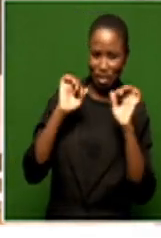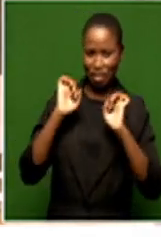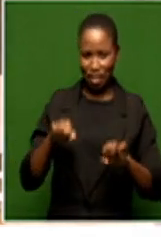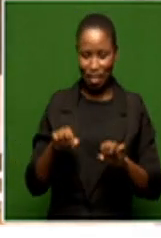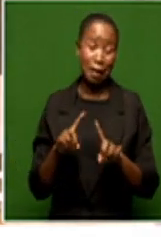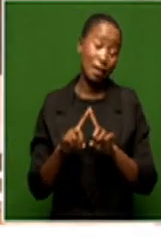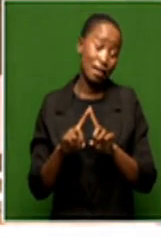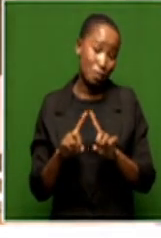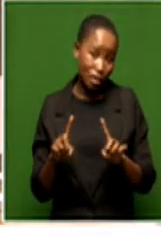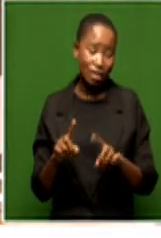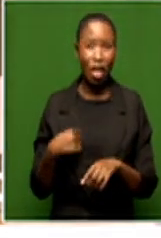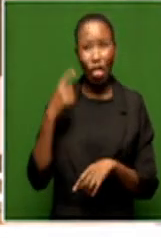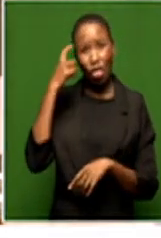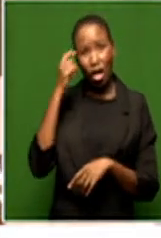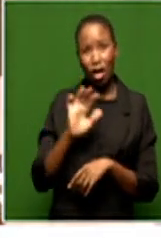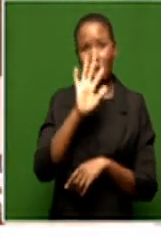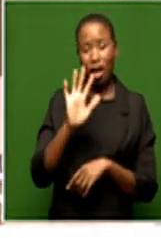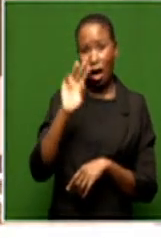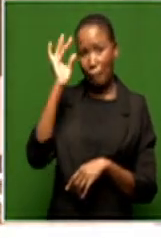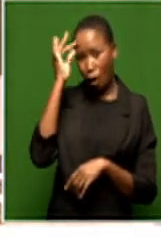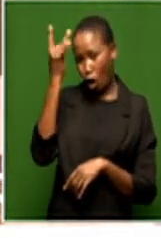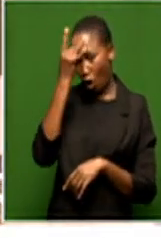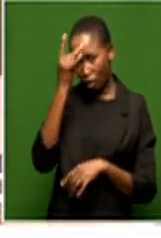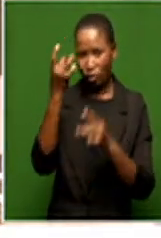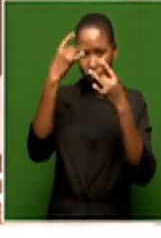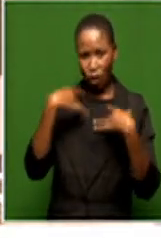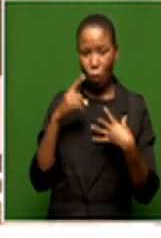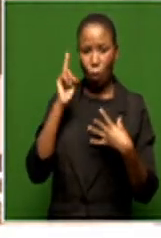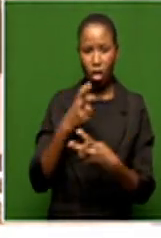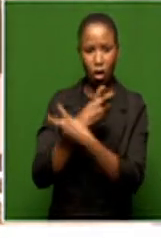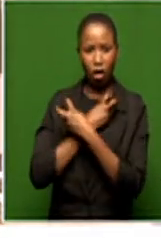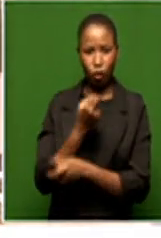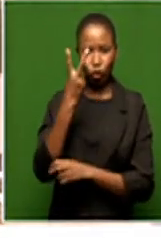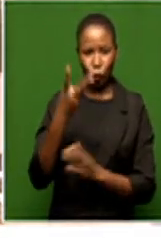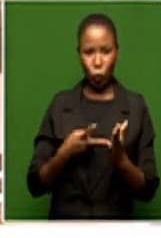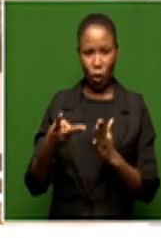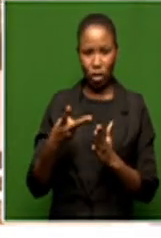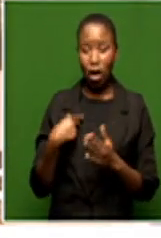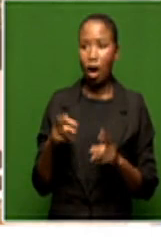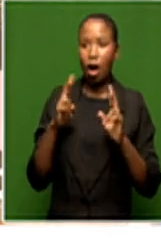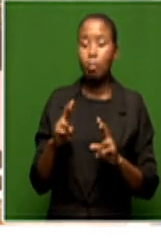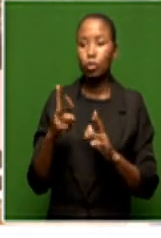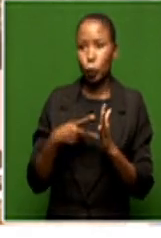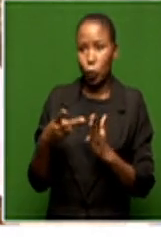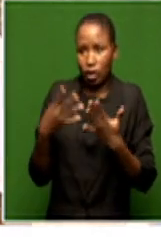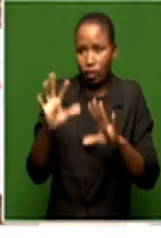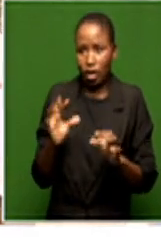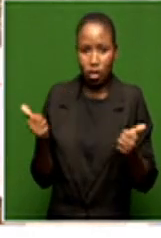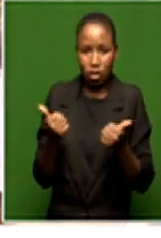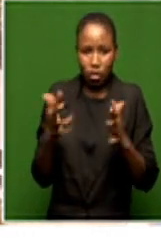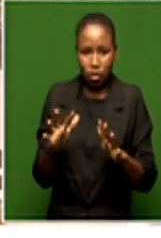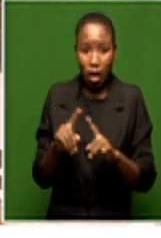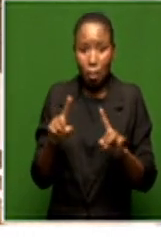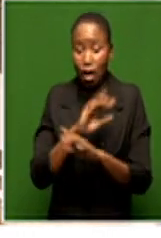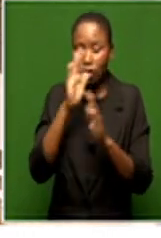think around March we were told that we're going to be off for 2 weeks, and we really thought it was going to be 2 weeks. And everything